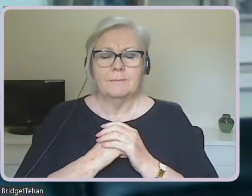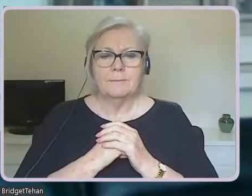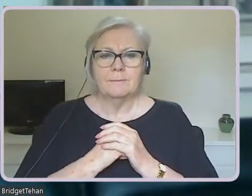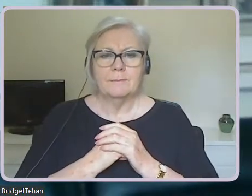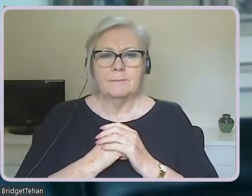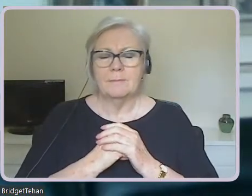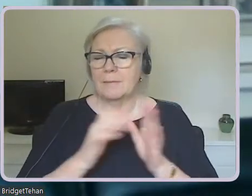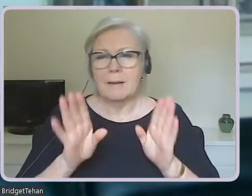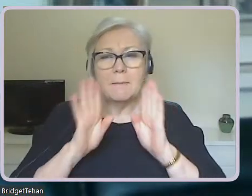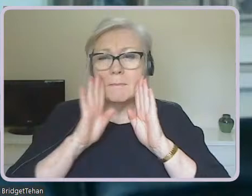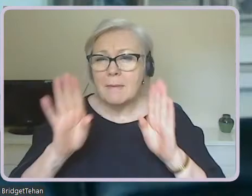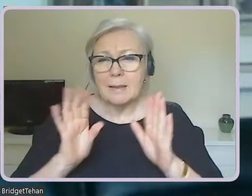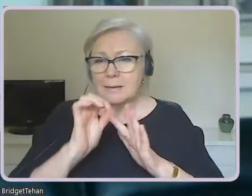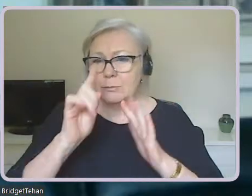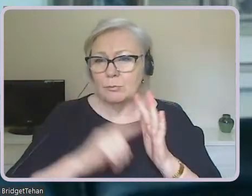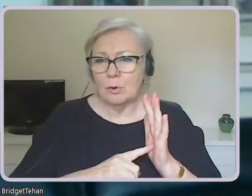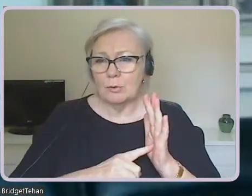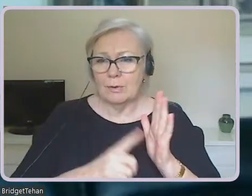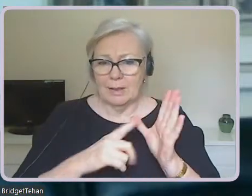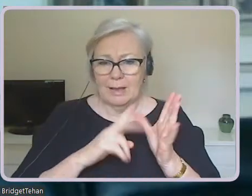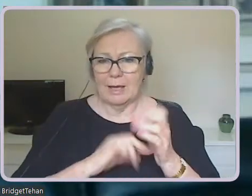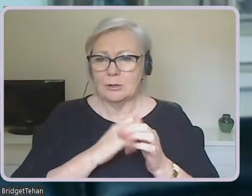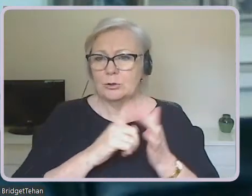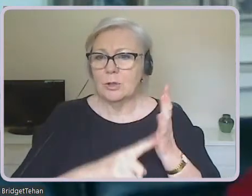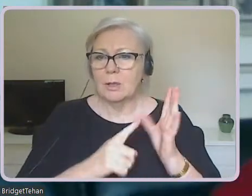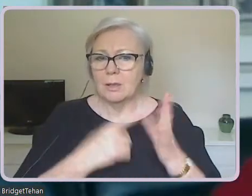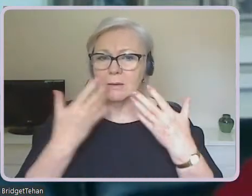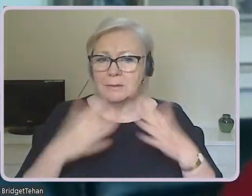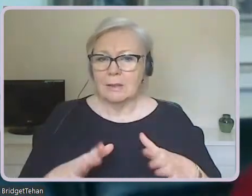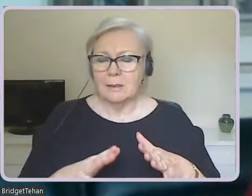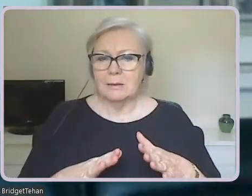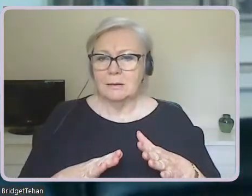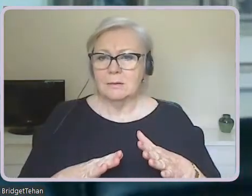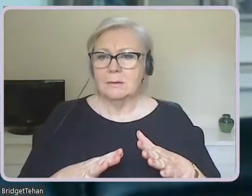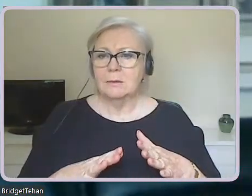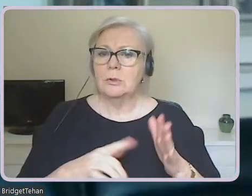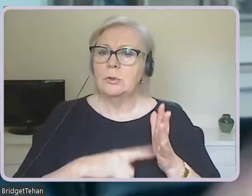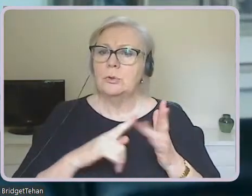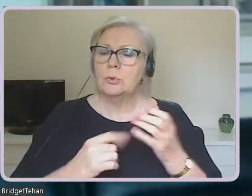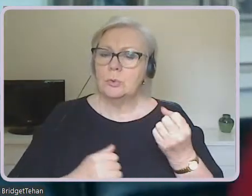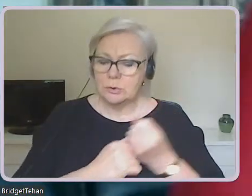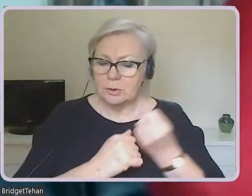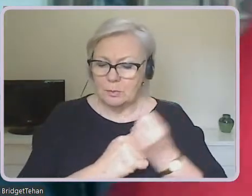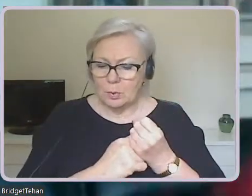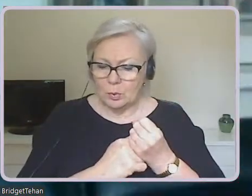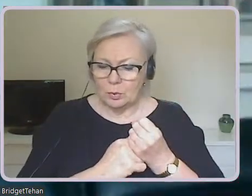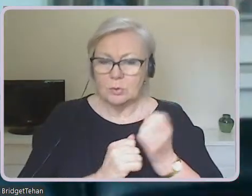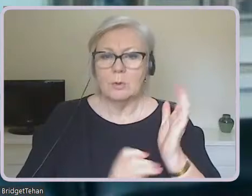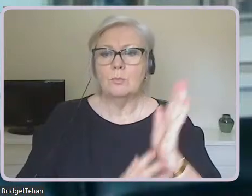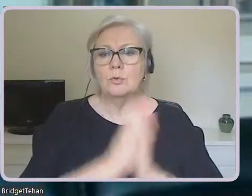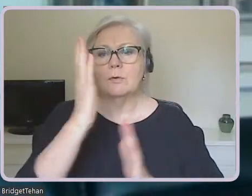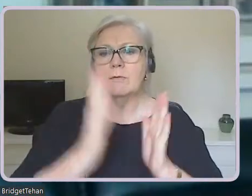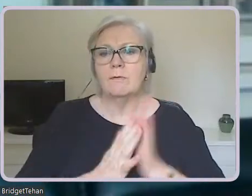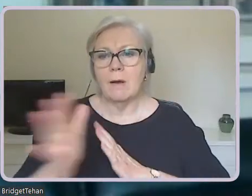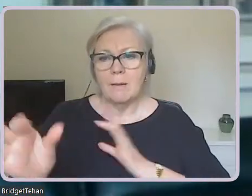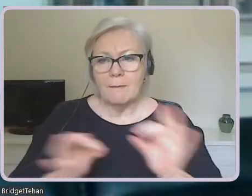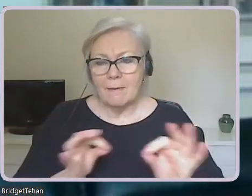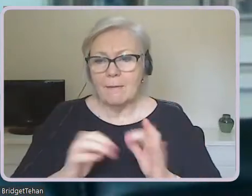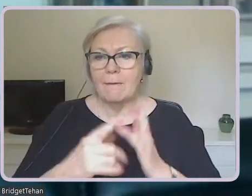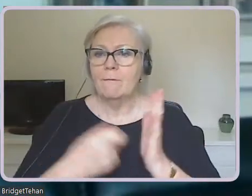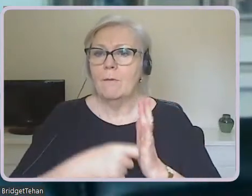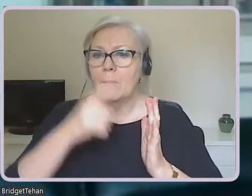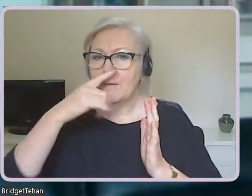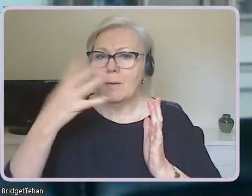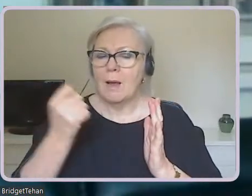Angela's undertaken, looking at supporting bushfire planning for people with additional needs and working with local